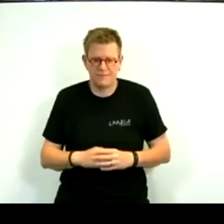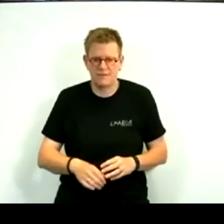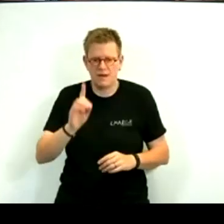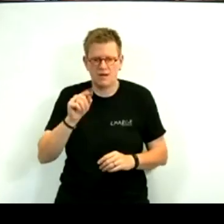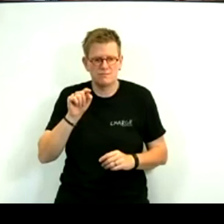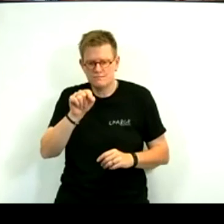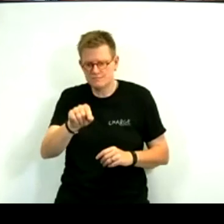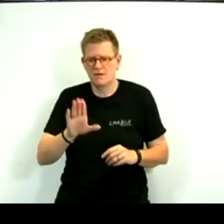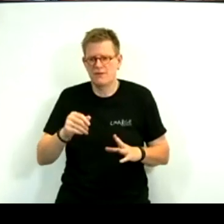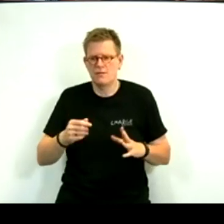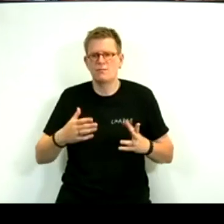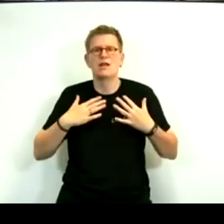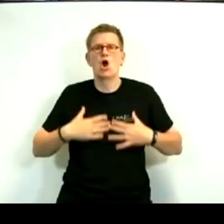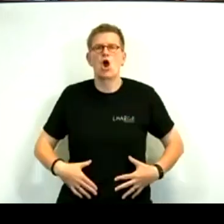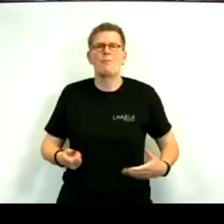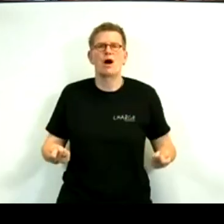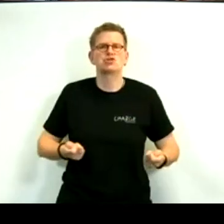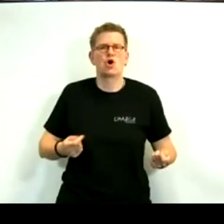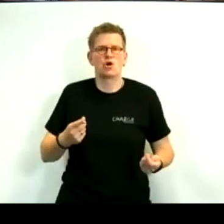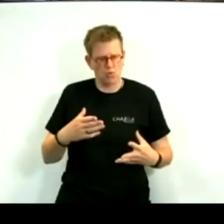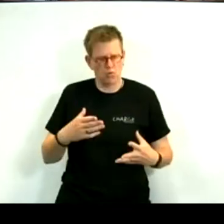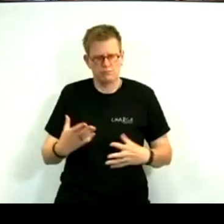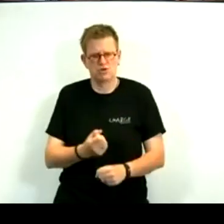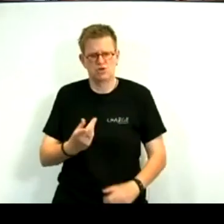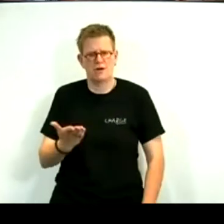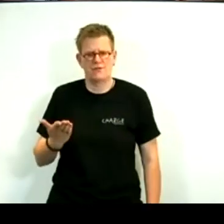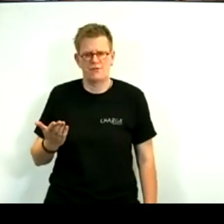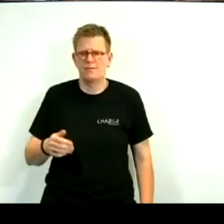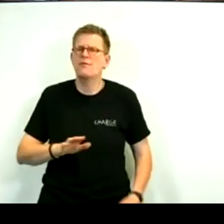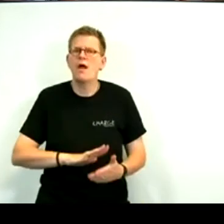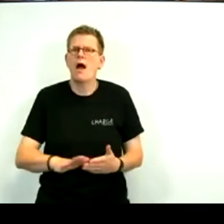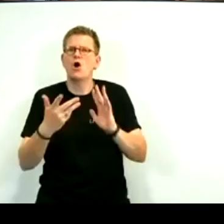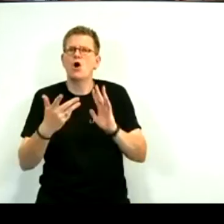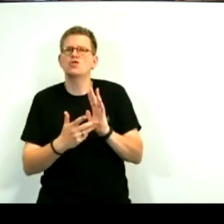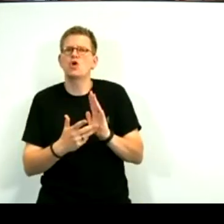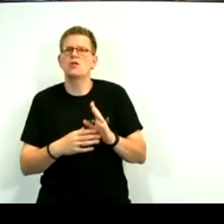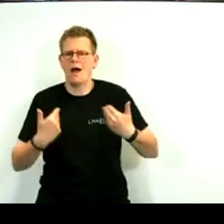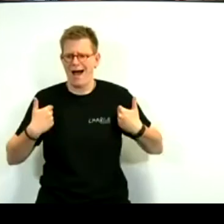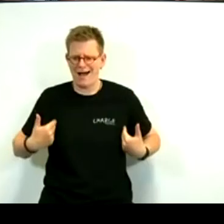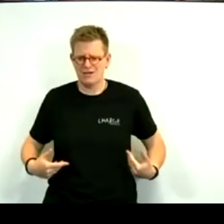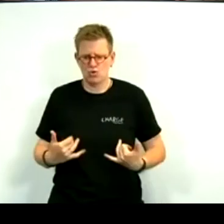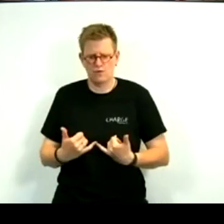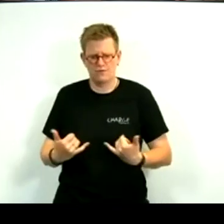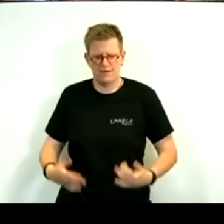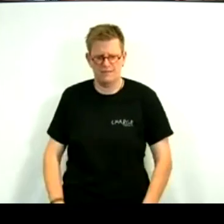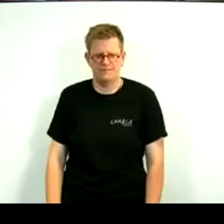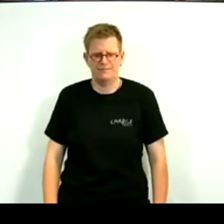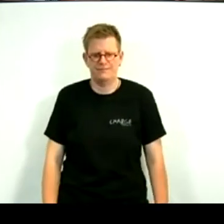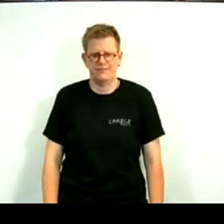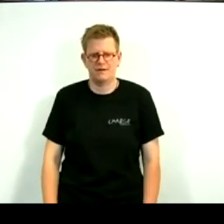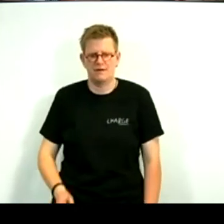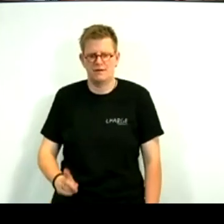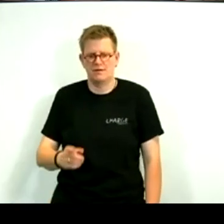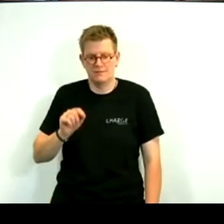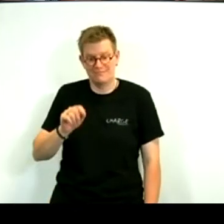still by taking this posture. And then one of my all-time favorite pictures, this is Jonas, of course. A